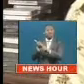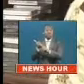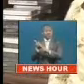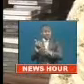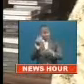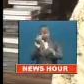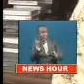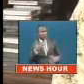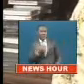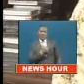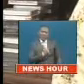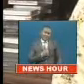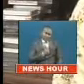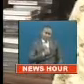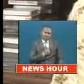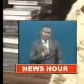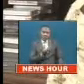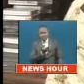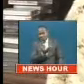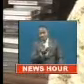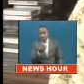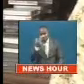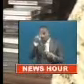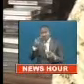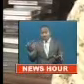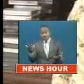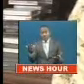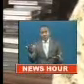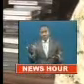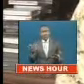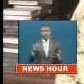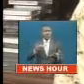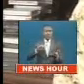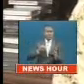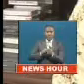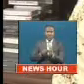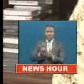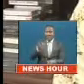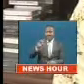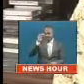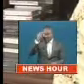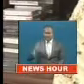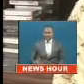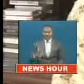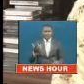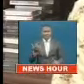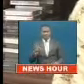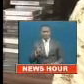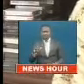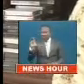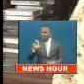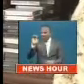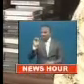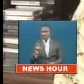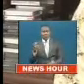a journalist to apologize for an incident of harassment, then if a minister or a mere chief